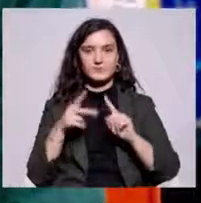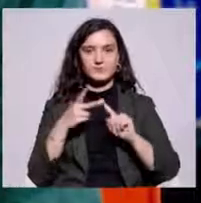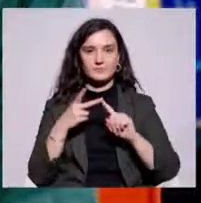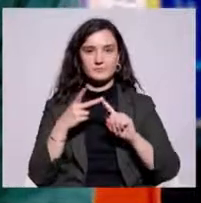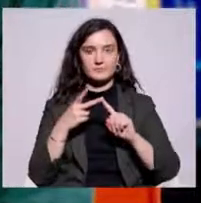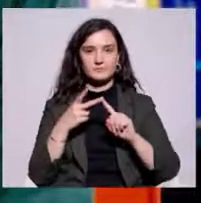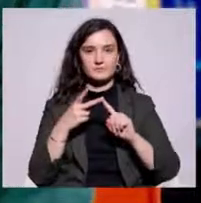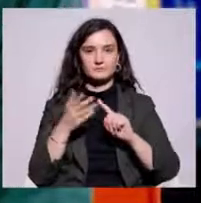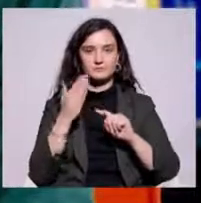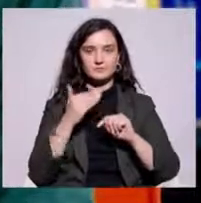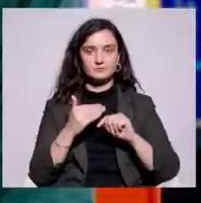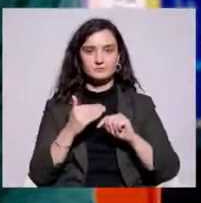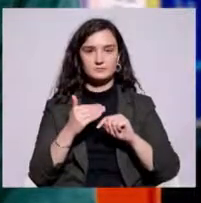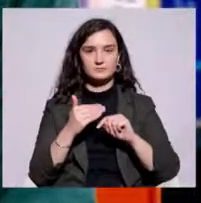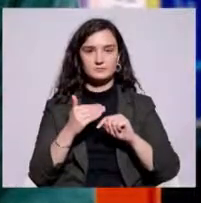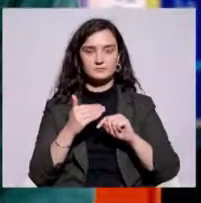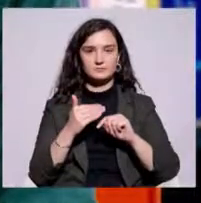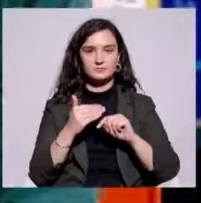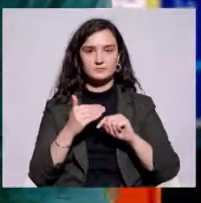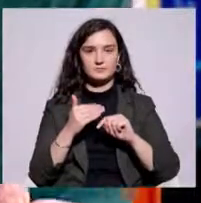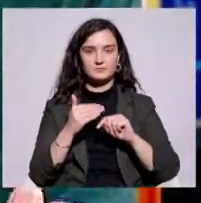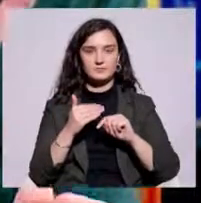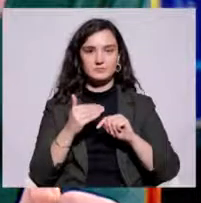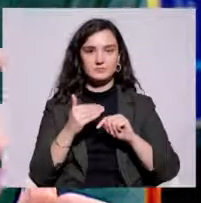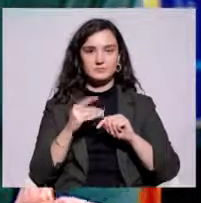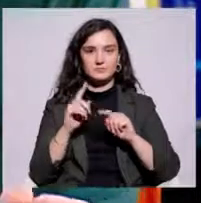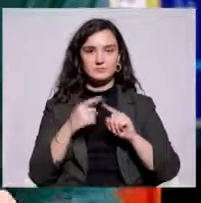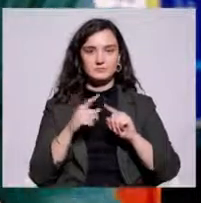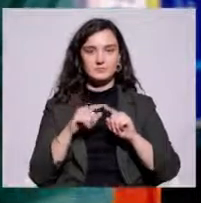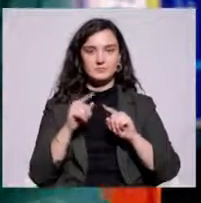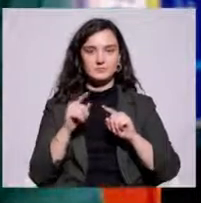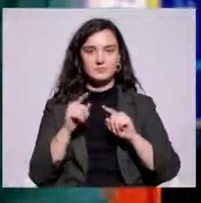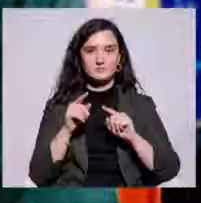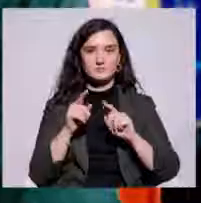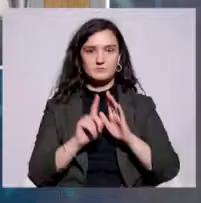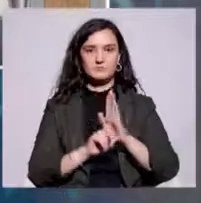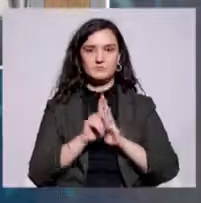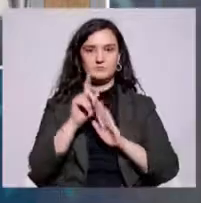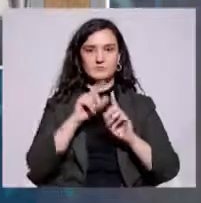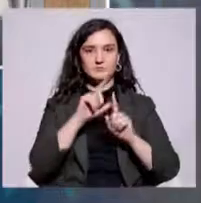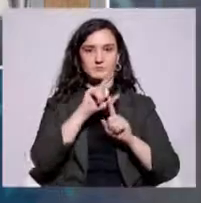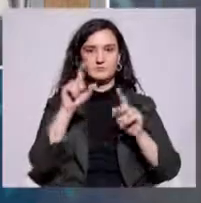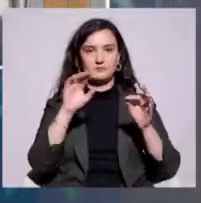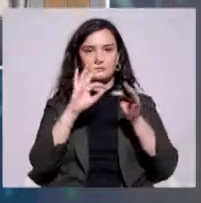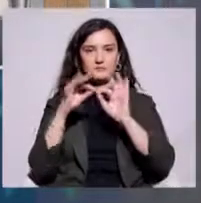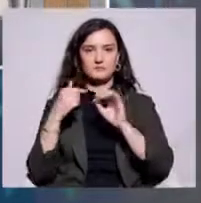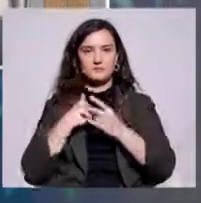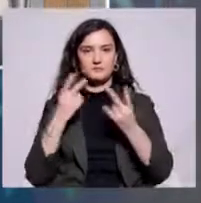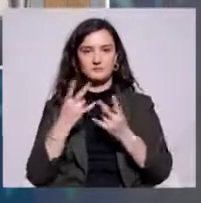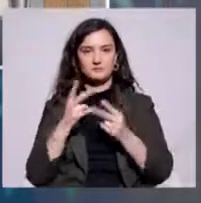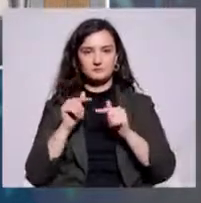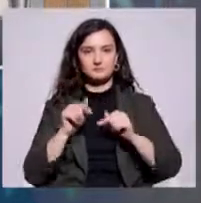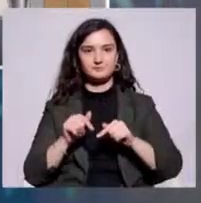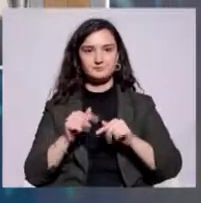2, folders on the shelf. What goes to the beginning of the sentence? I think that we need